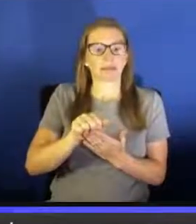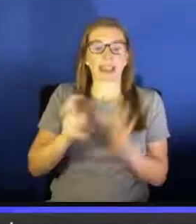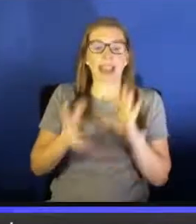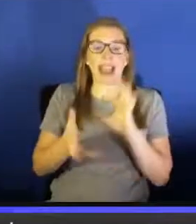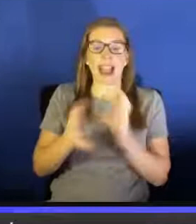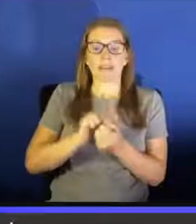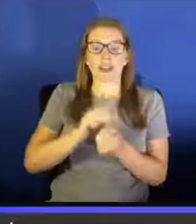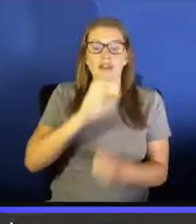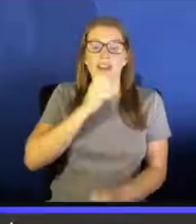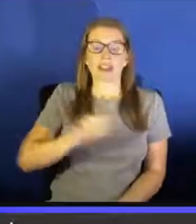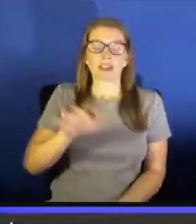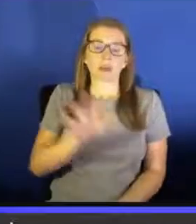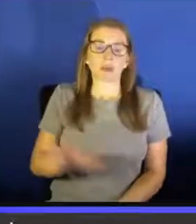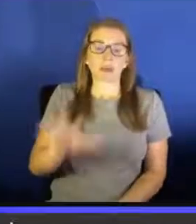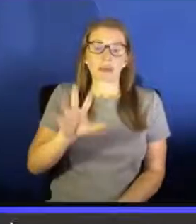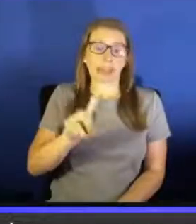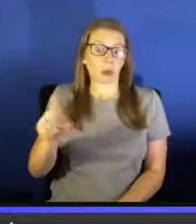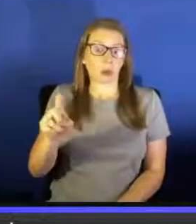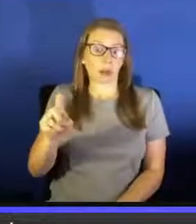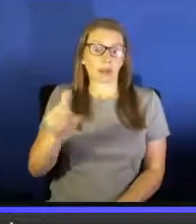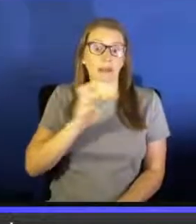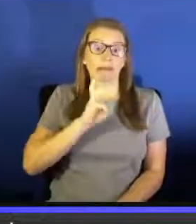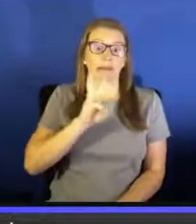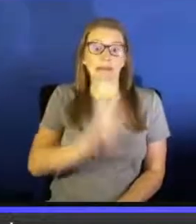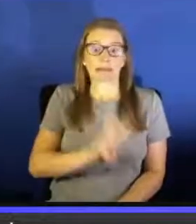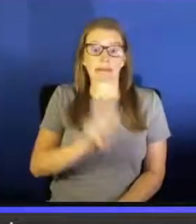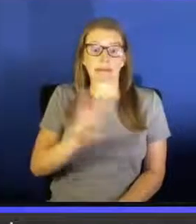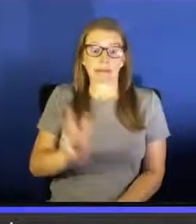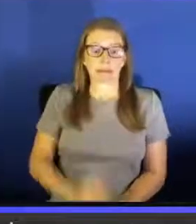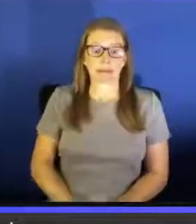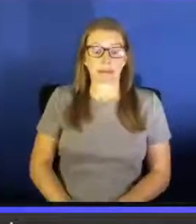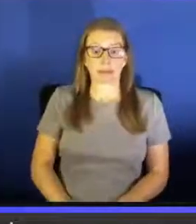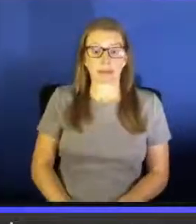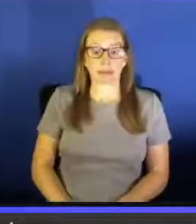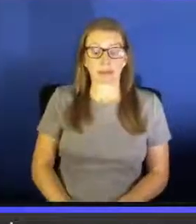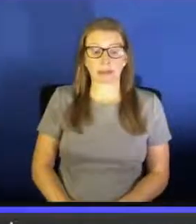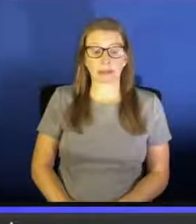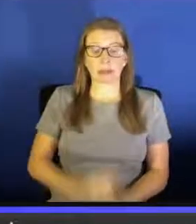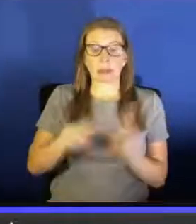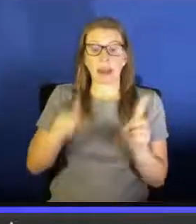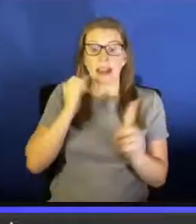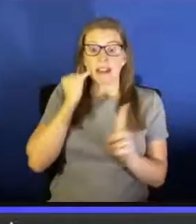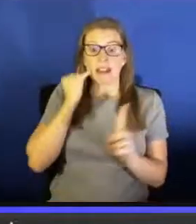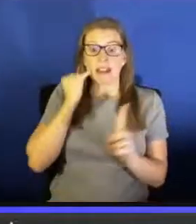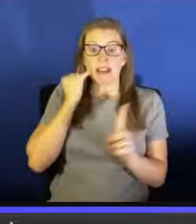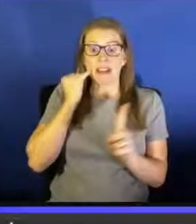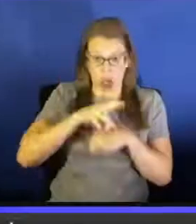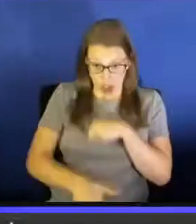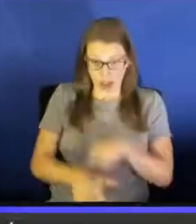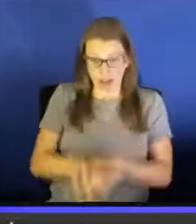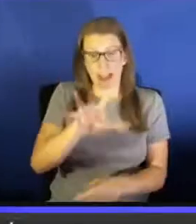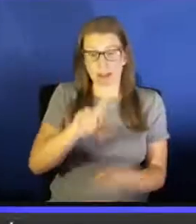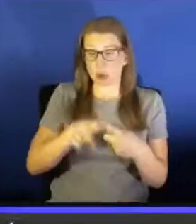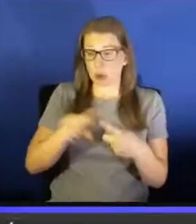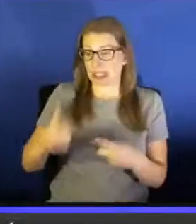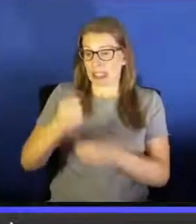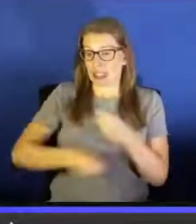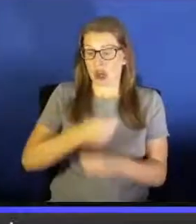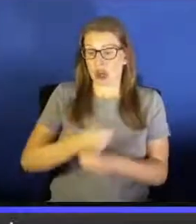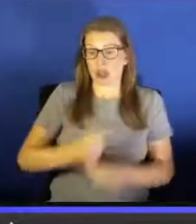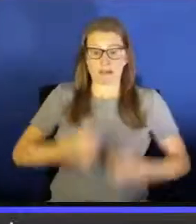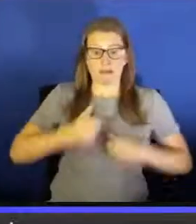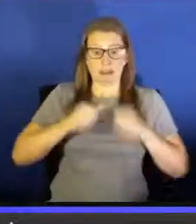time of diagnosis is 66 years old. But if caught early, the 5 and 10-year survival rate is